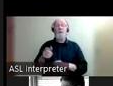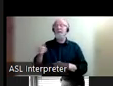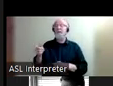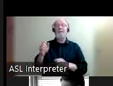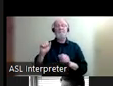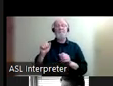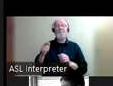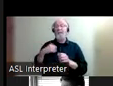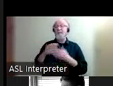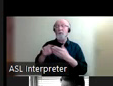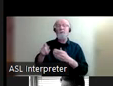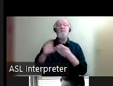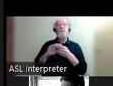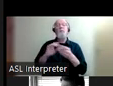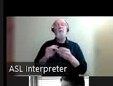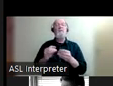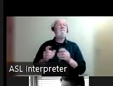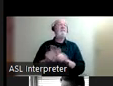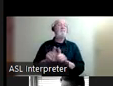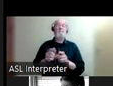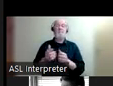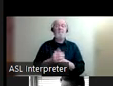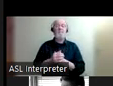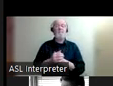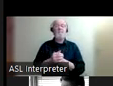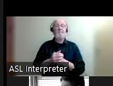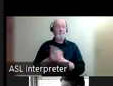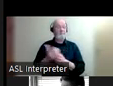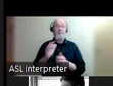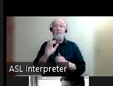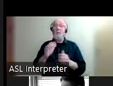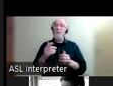saying before, we do have chair yoga on